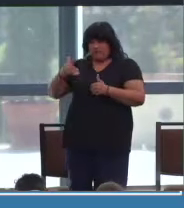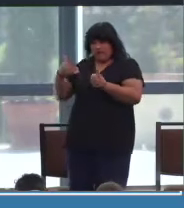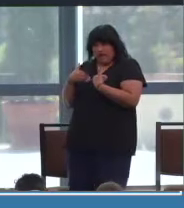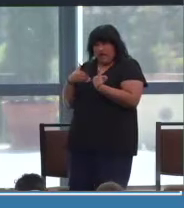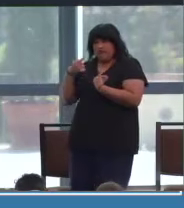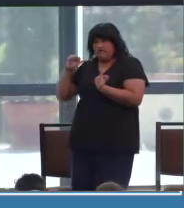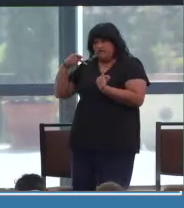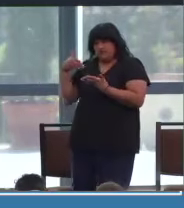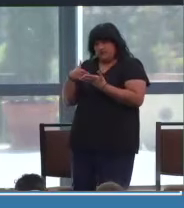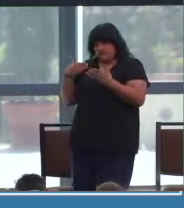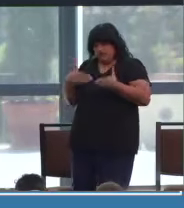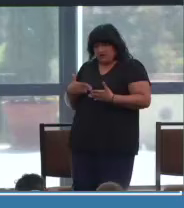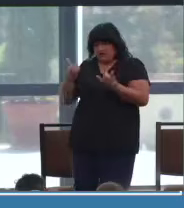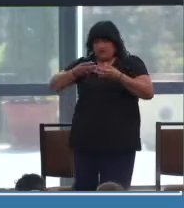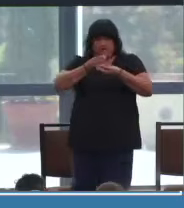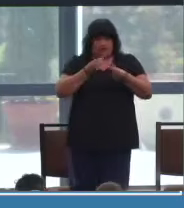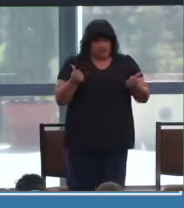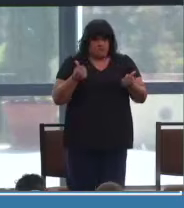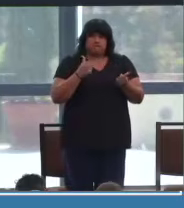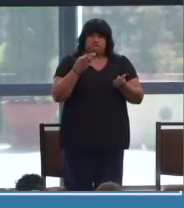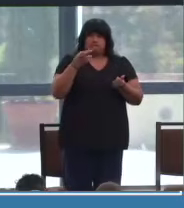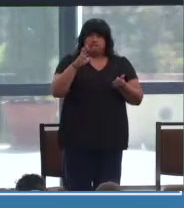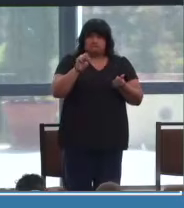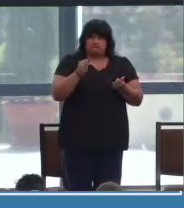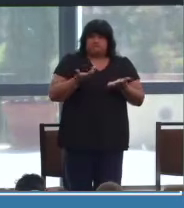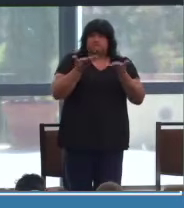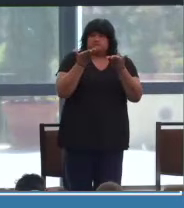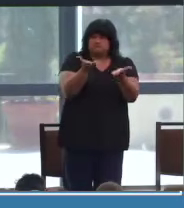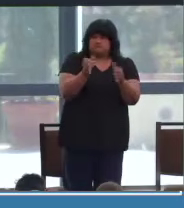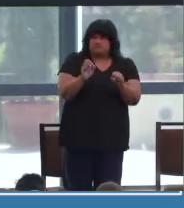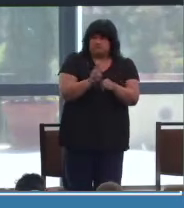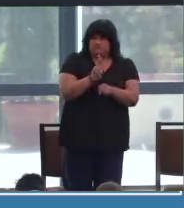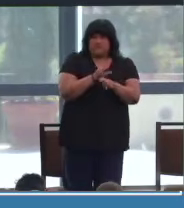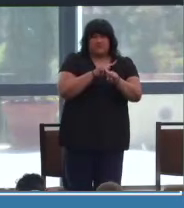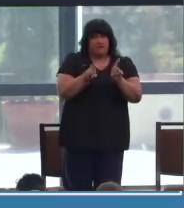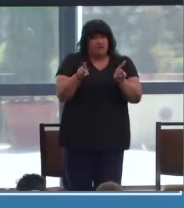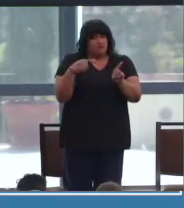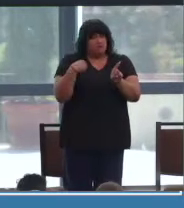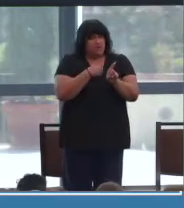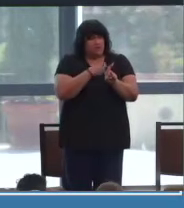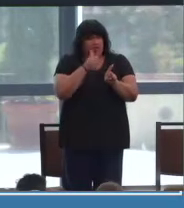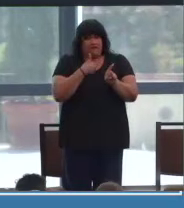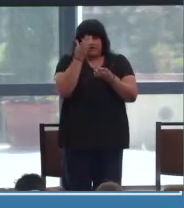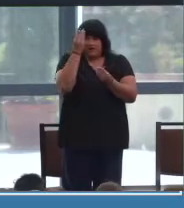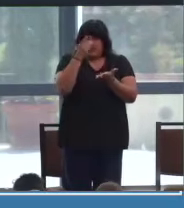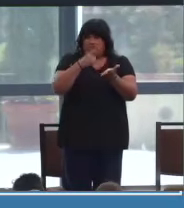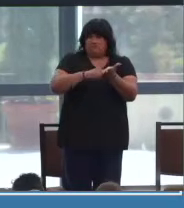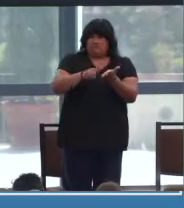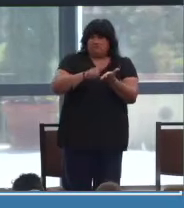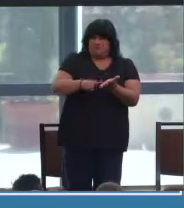we think it's probably okay, but we don't have a lot of strong data to support that it's safe, but we think that it's safe from the best available